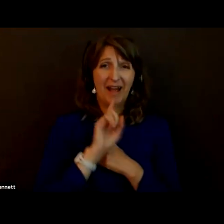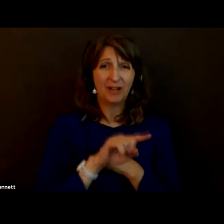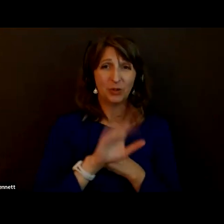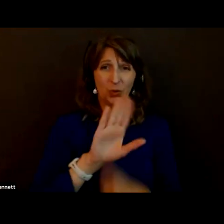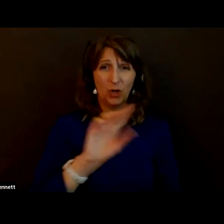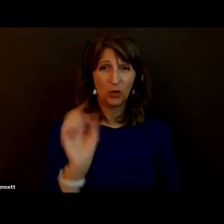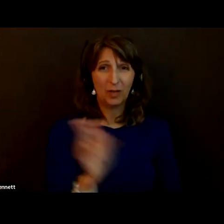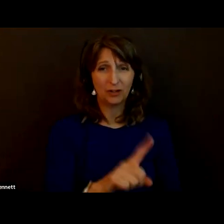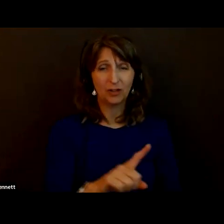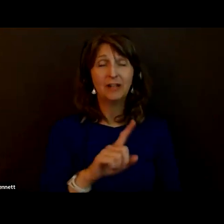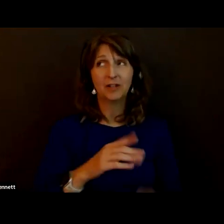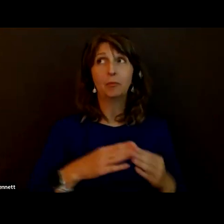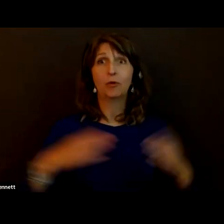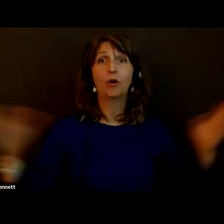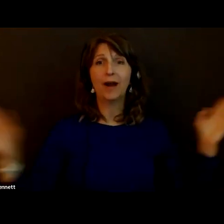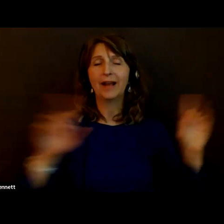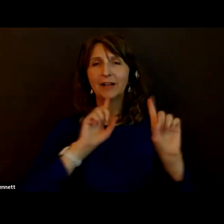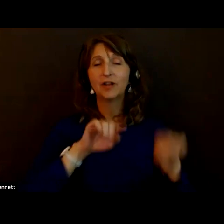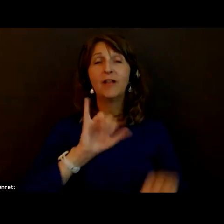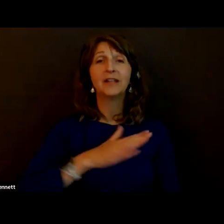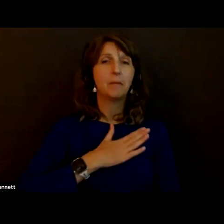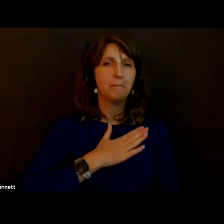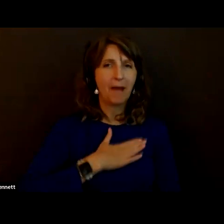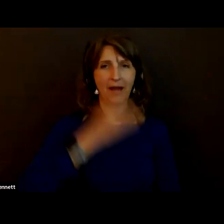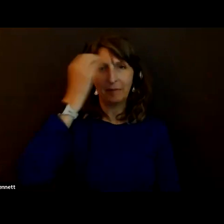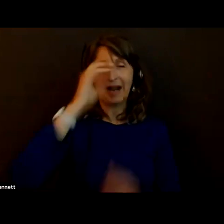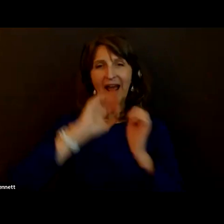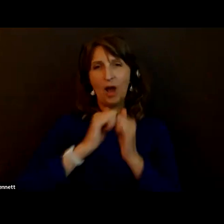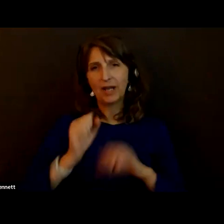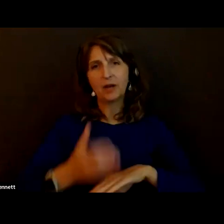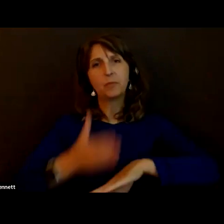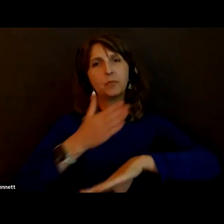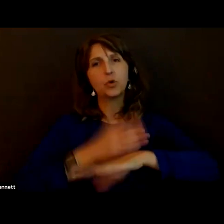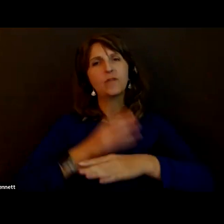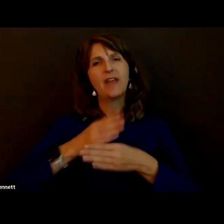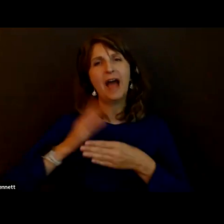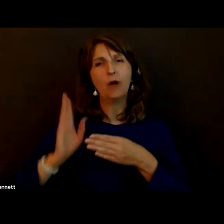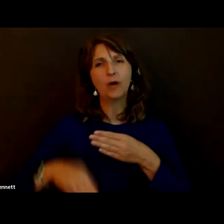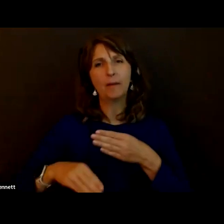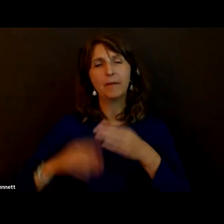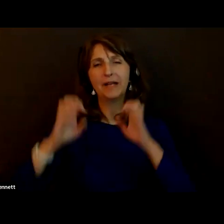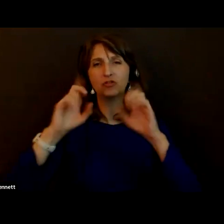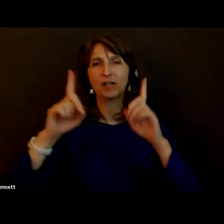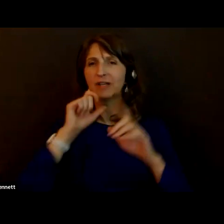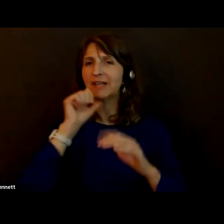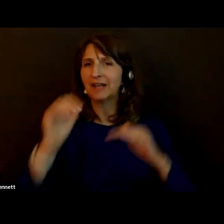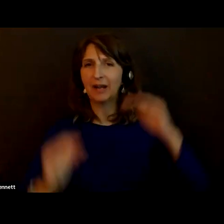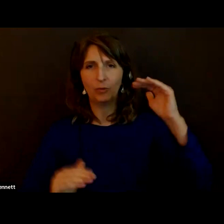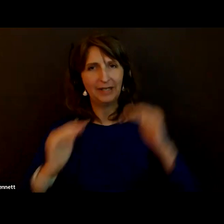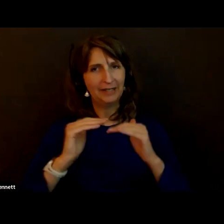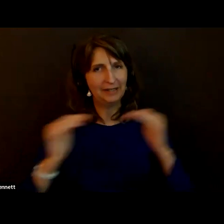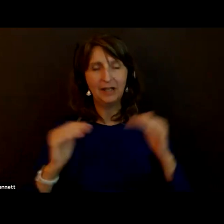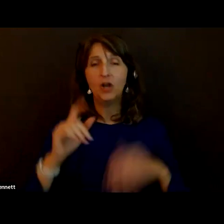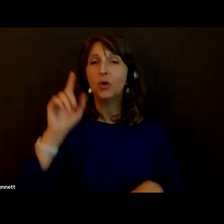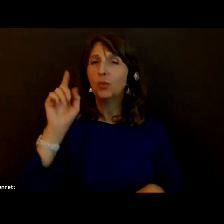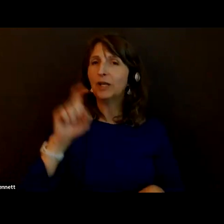nuanced answer, but those are my own personal opinions about how we can improve outcomes in educational inequity. We have to make space at the table.